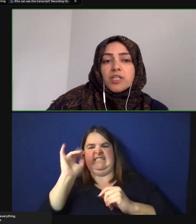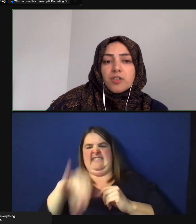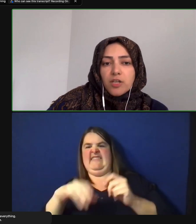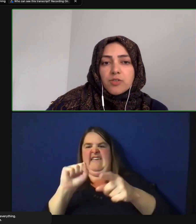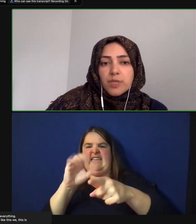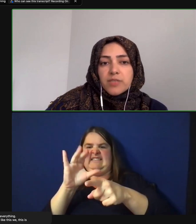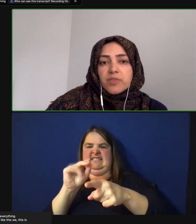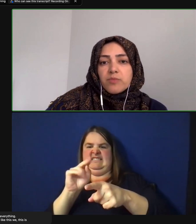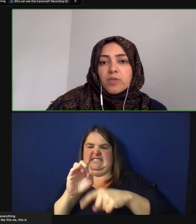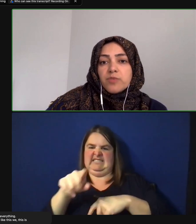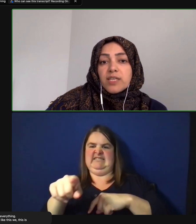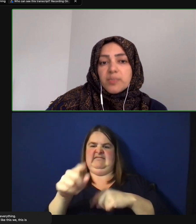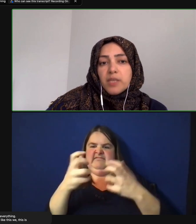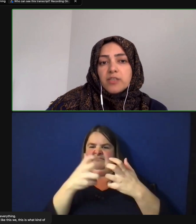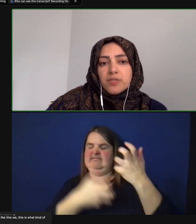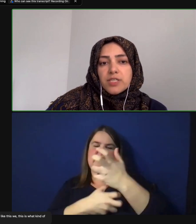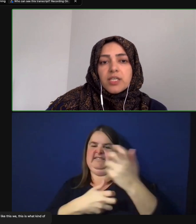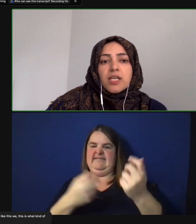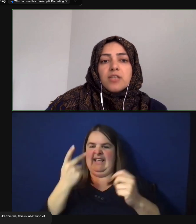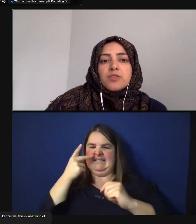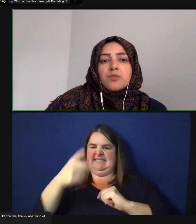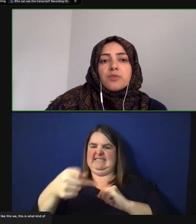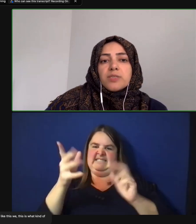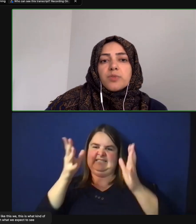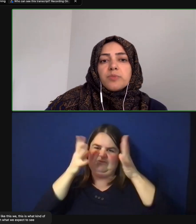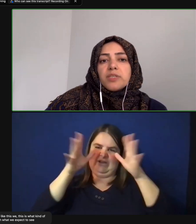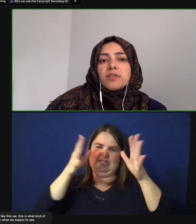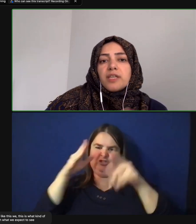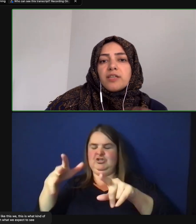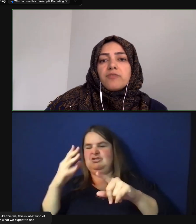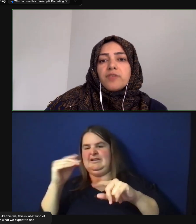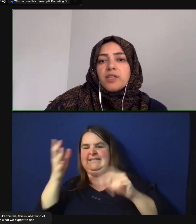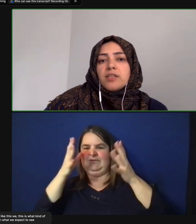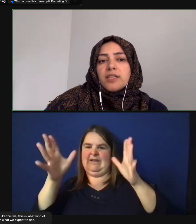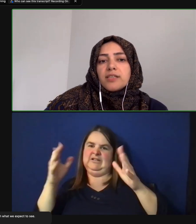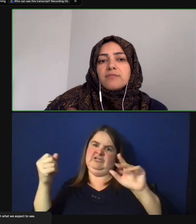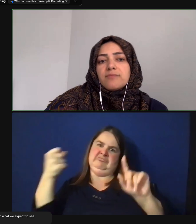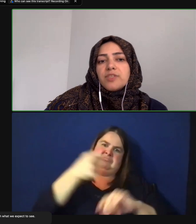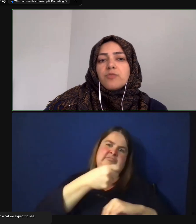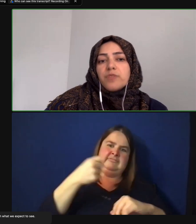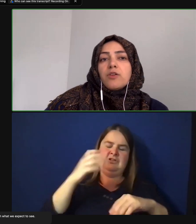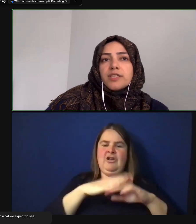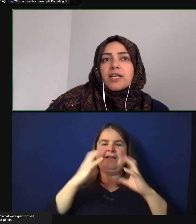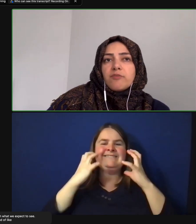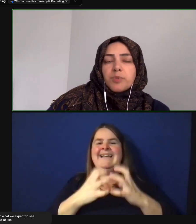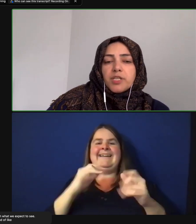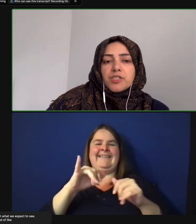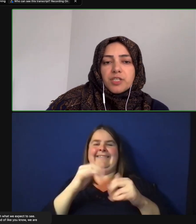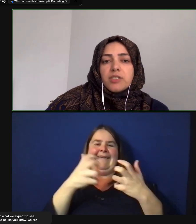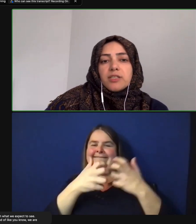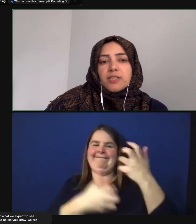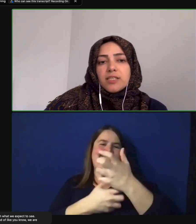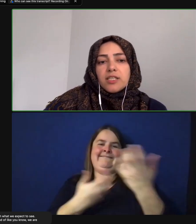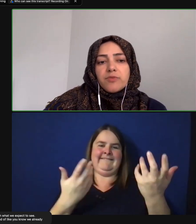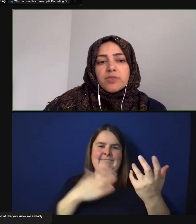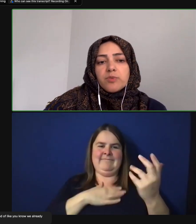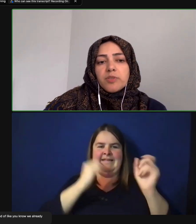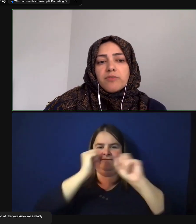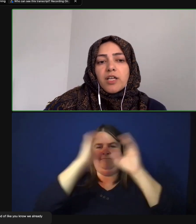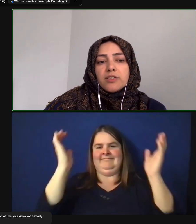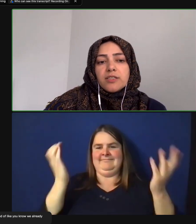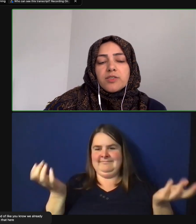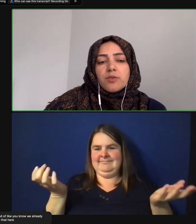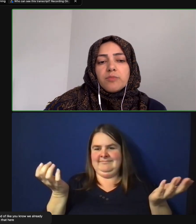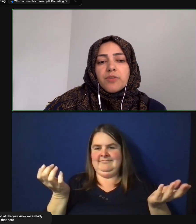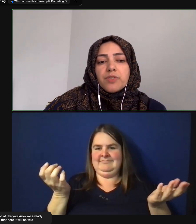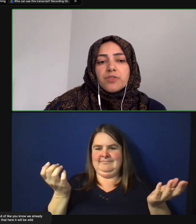kind of incongruence with what we expect to see. So this will be kind of we already have a prediction that here this would